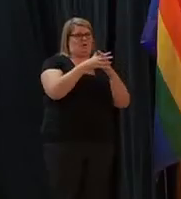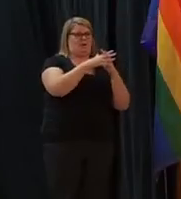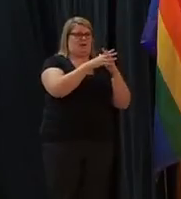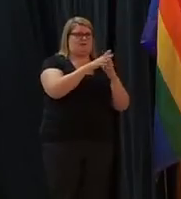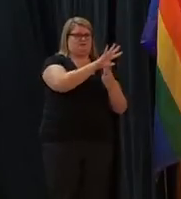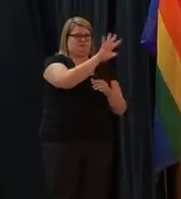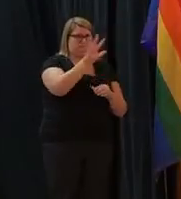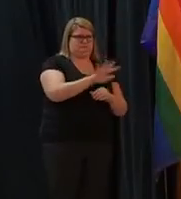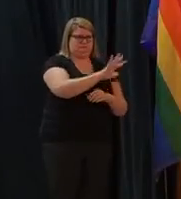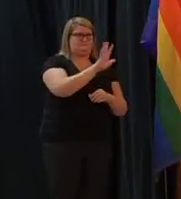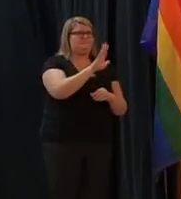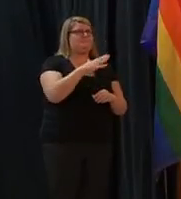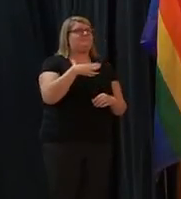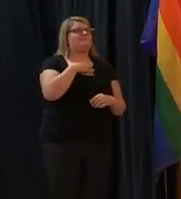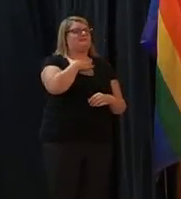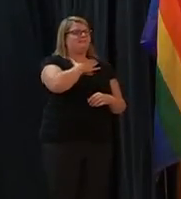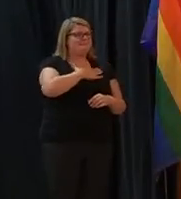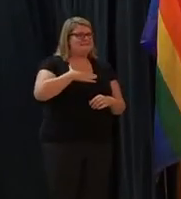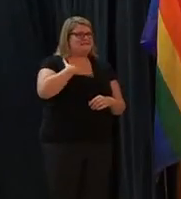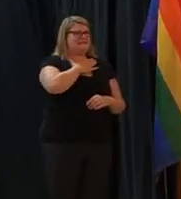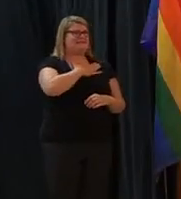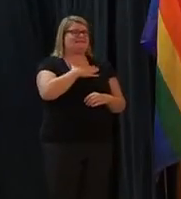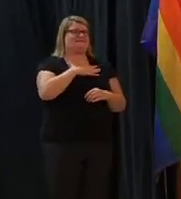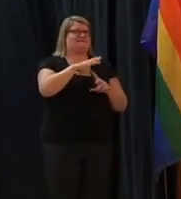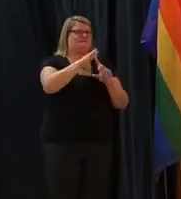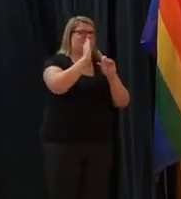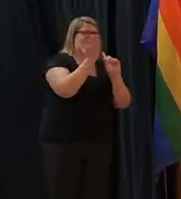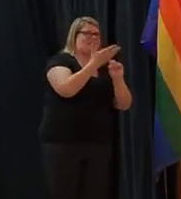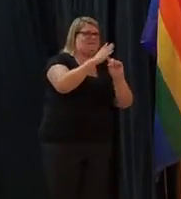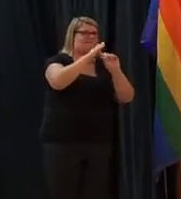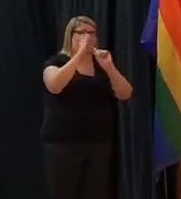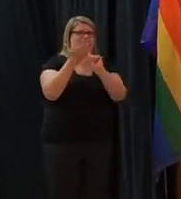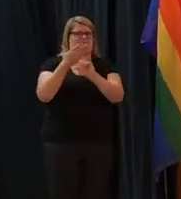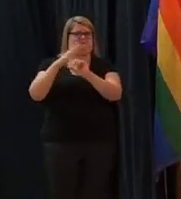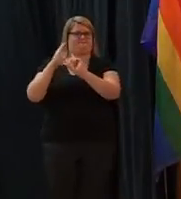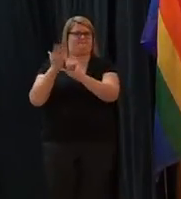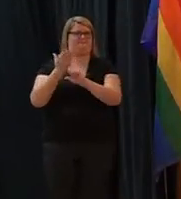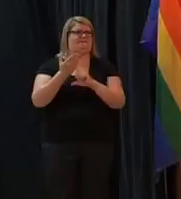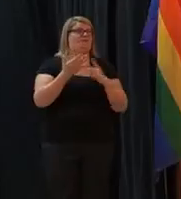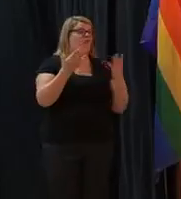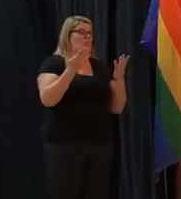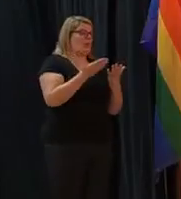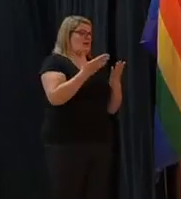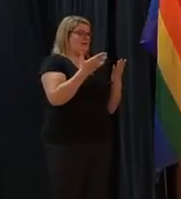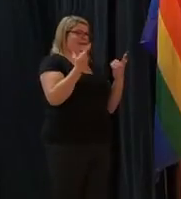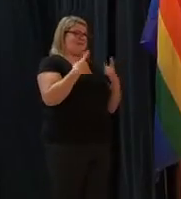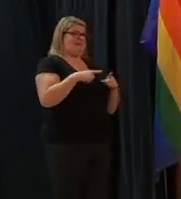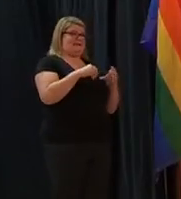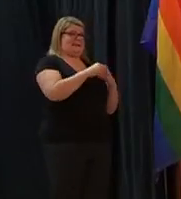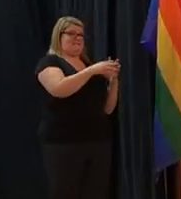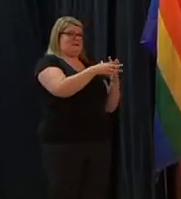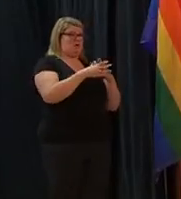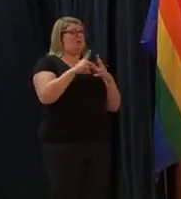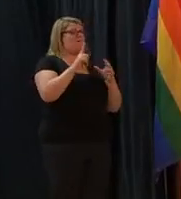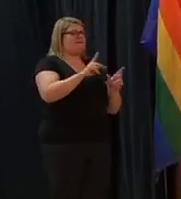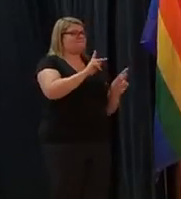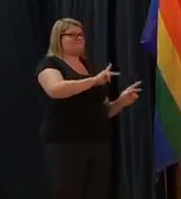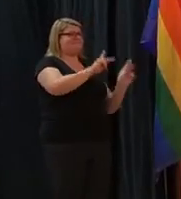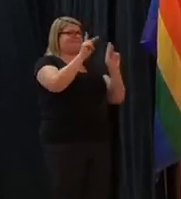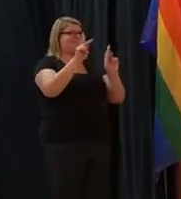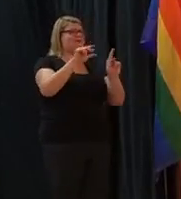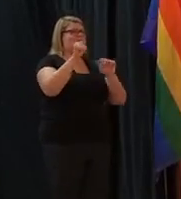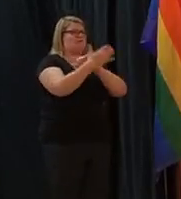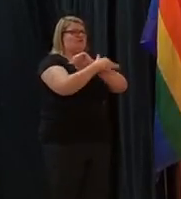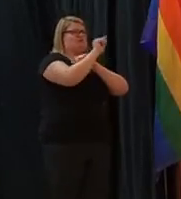Please, please try to persuade them that what they are doing in America, they also take it overseas to make sure